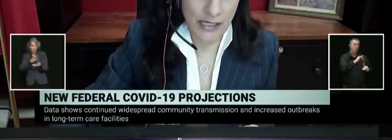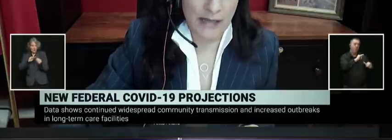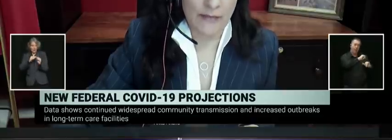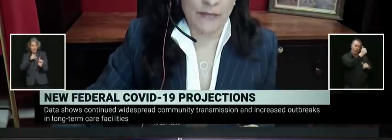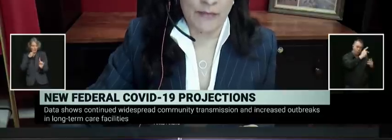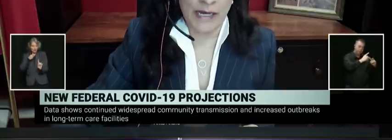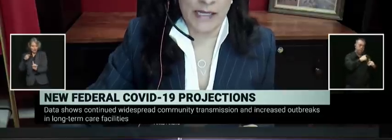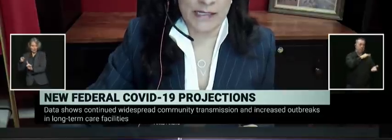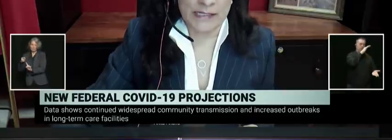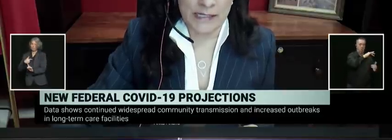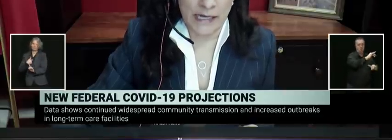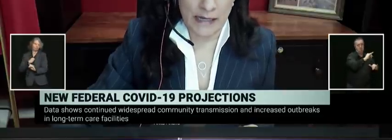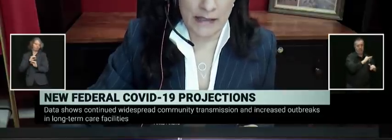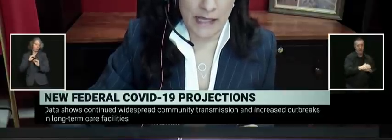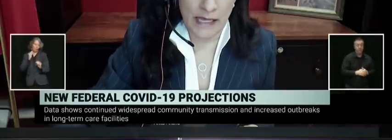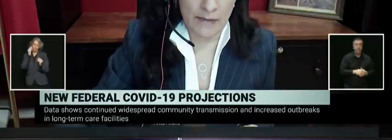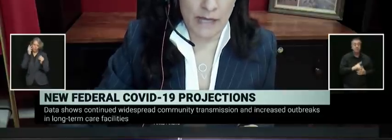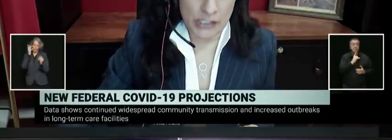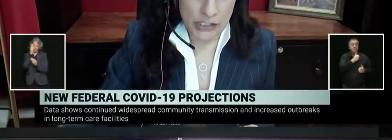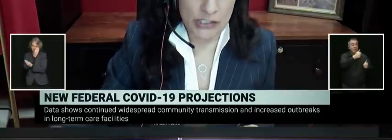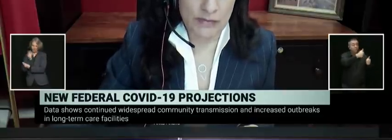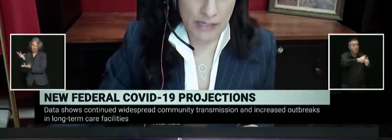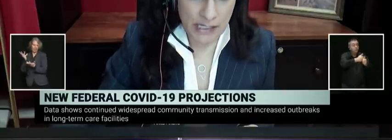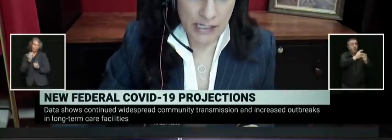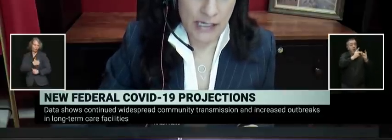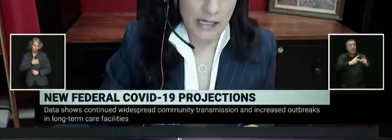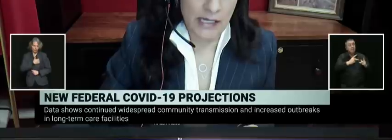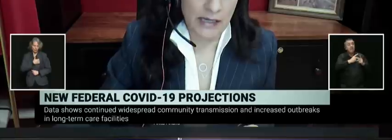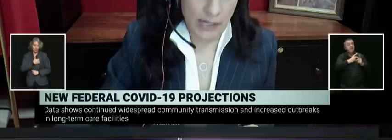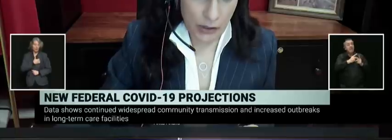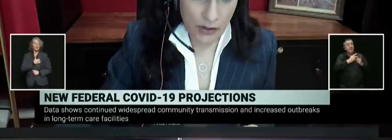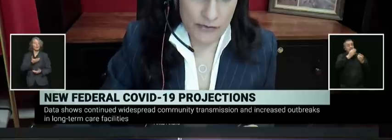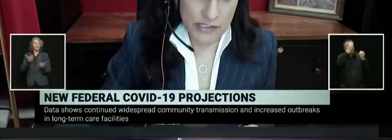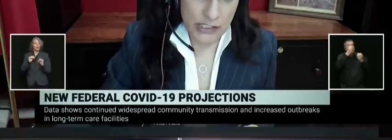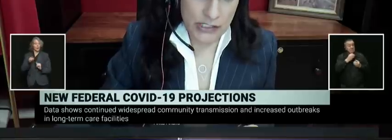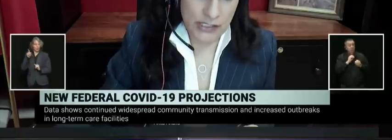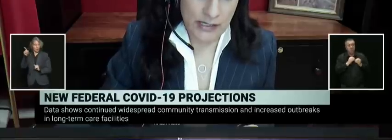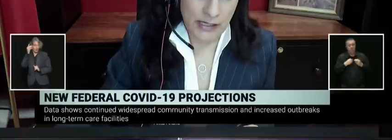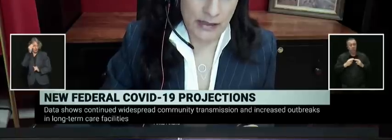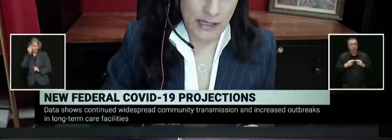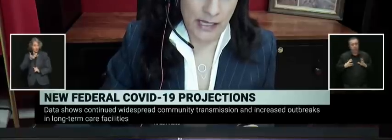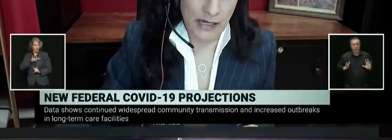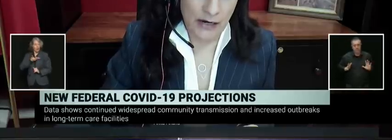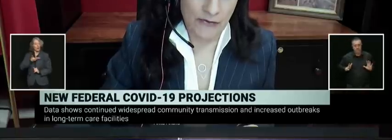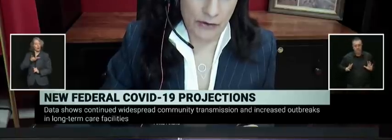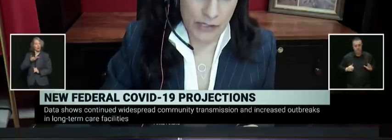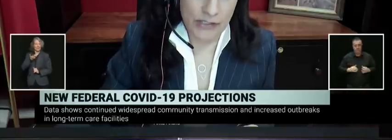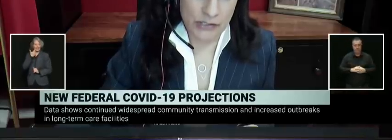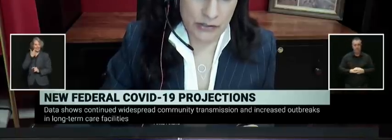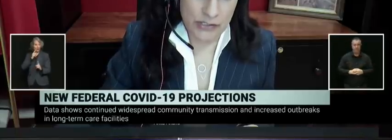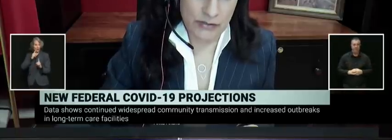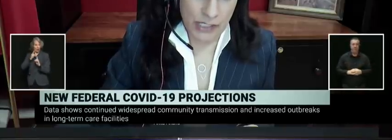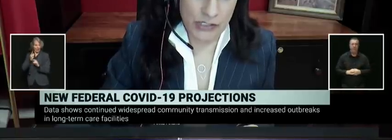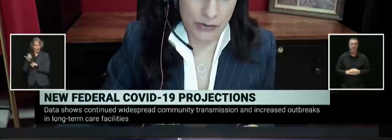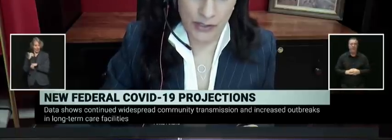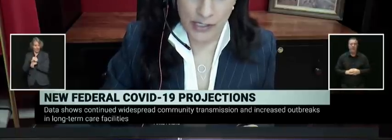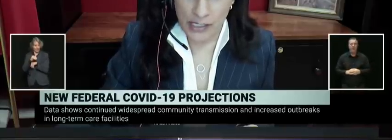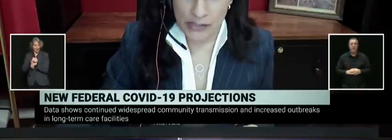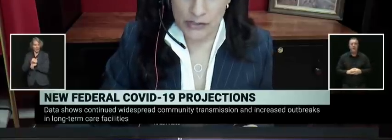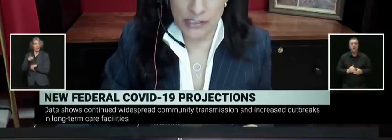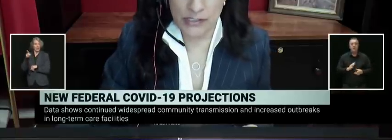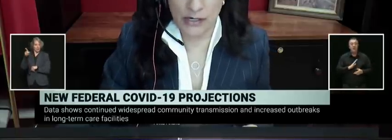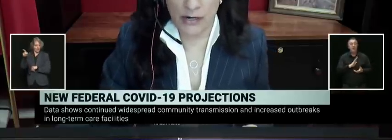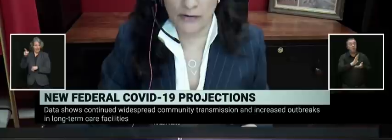information, but they mentioned to me in my conversation that they are very concerned to make sure